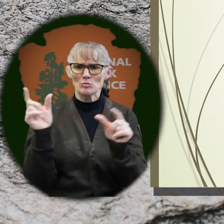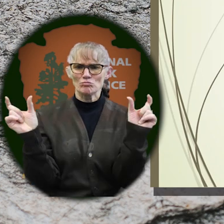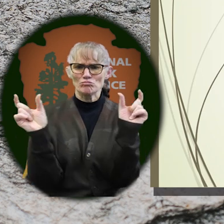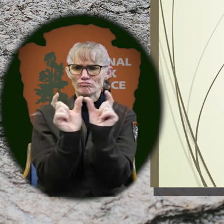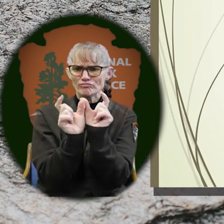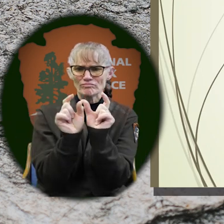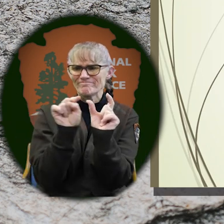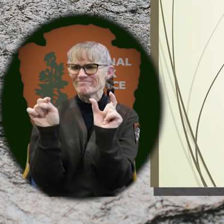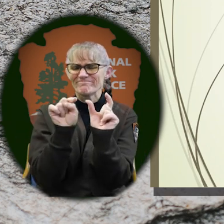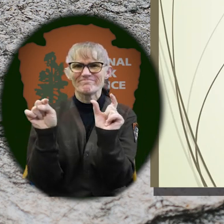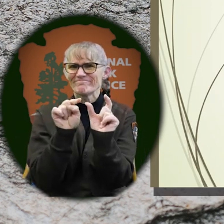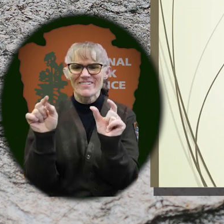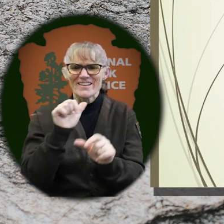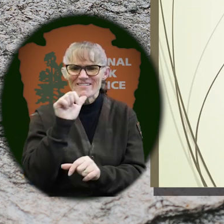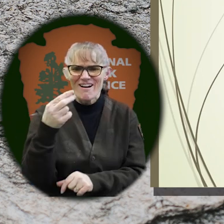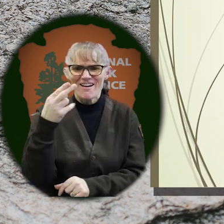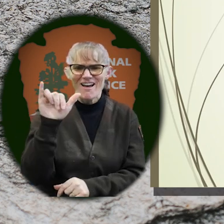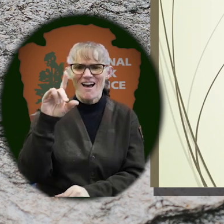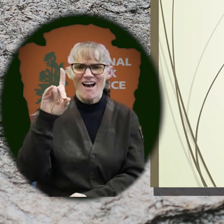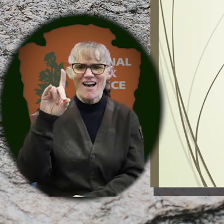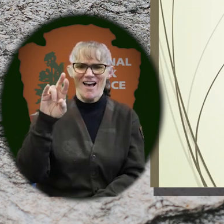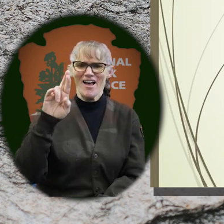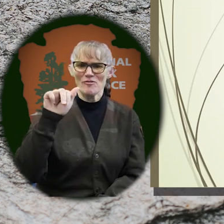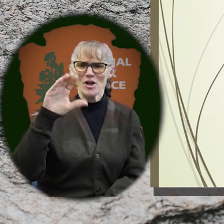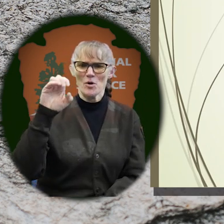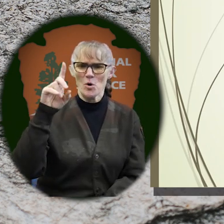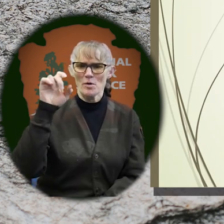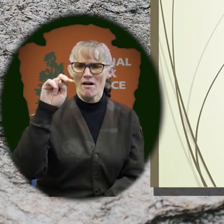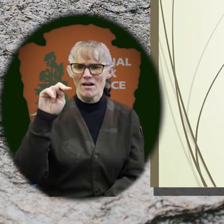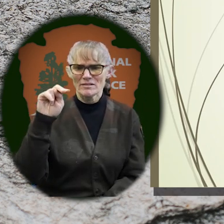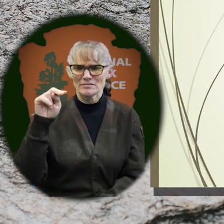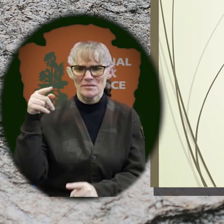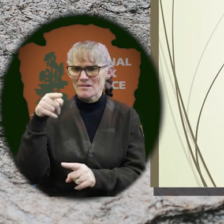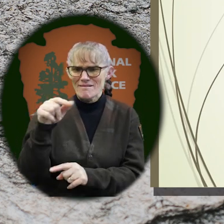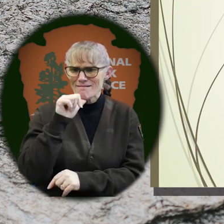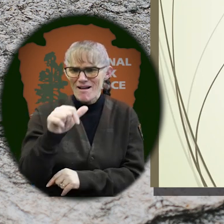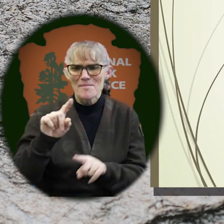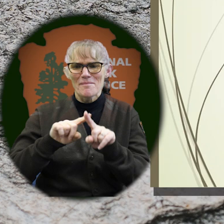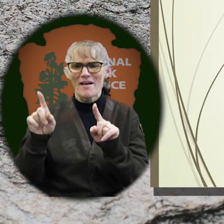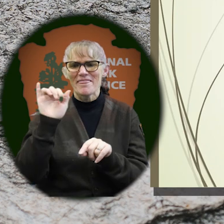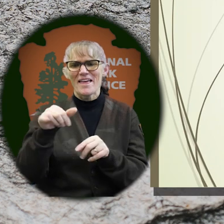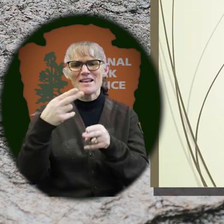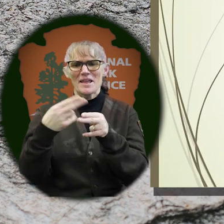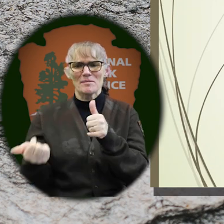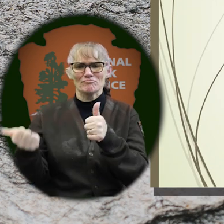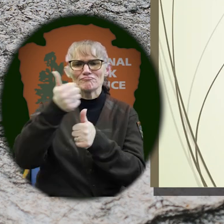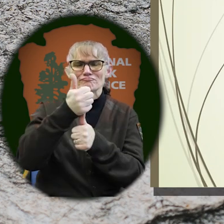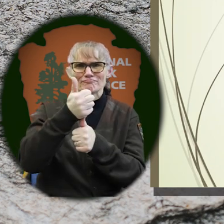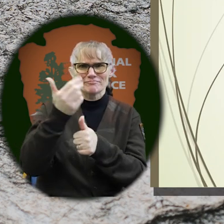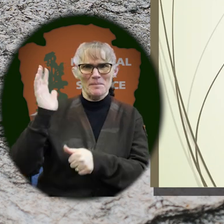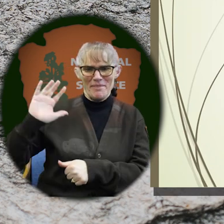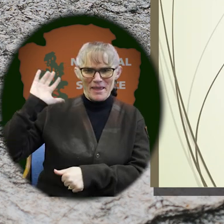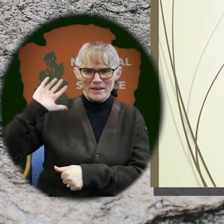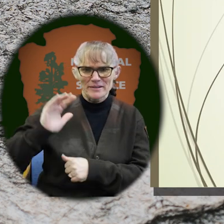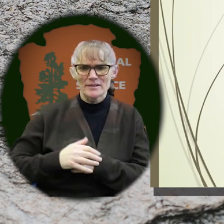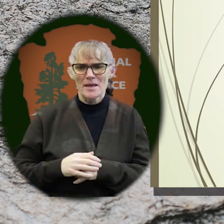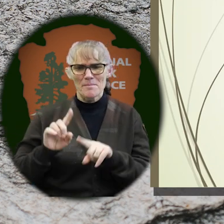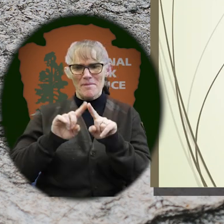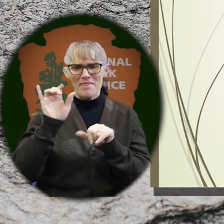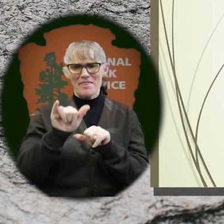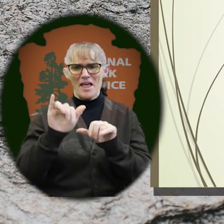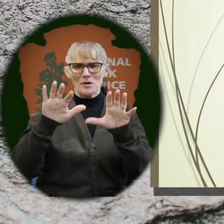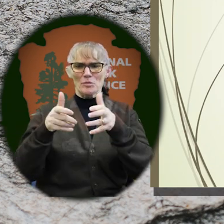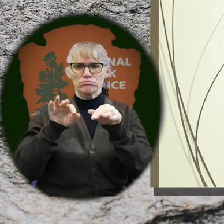hyracodont, but it did have priority due to when it was named. But it is a pretty widespread genus. There are hundreds